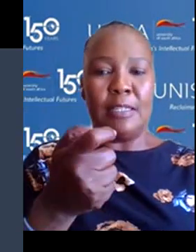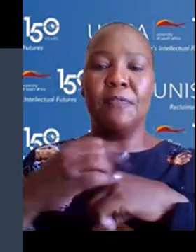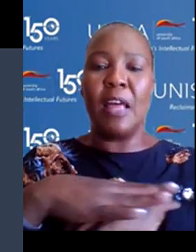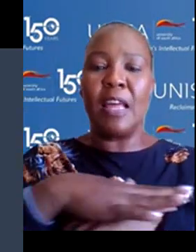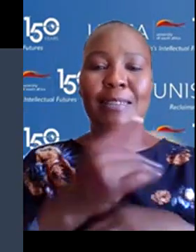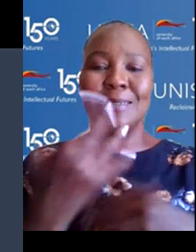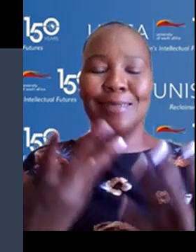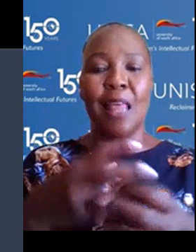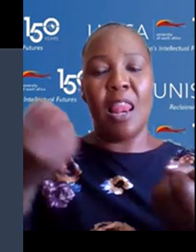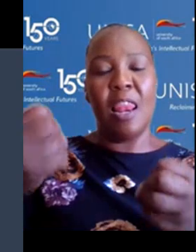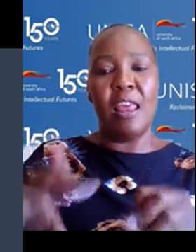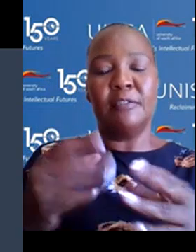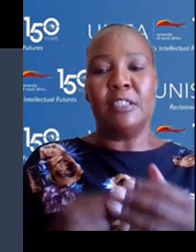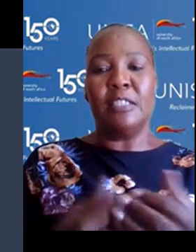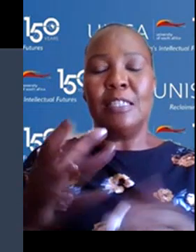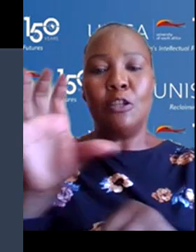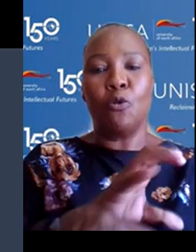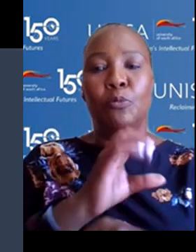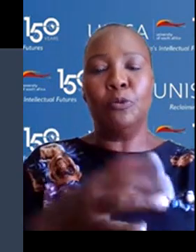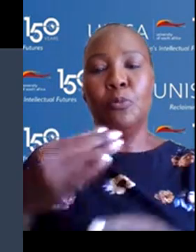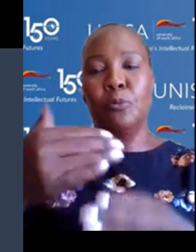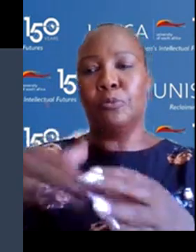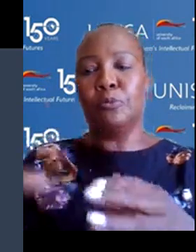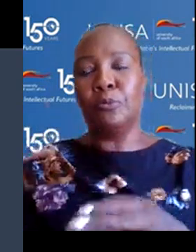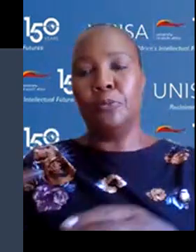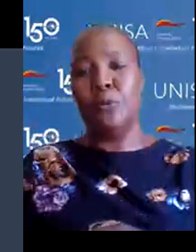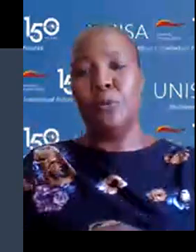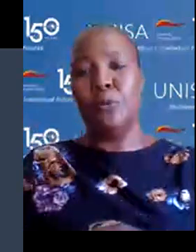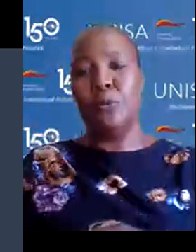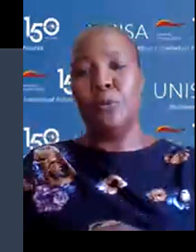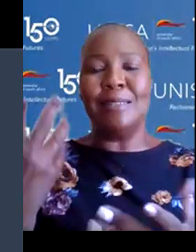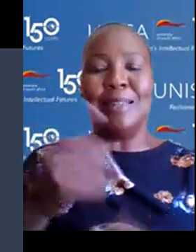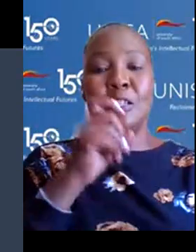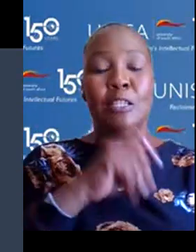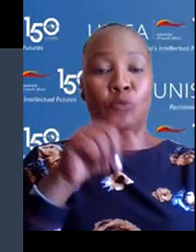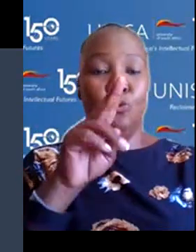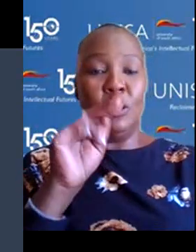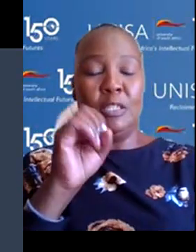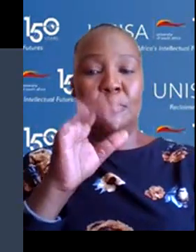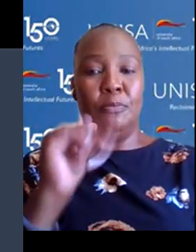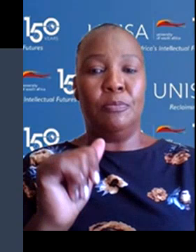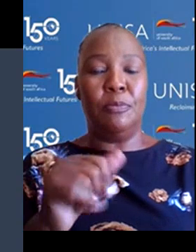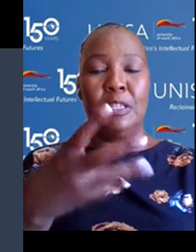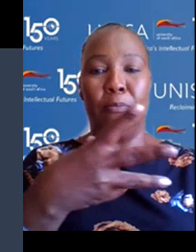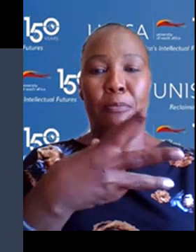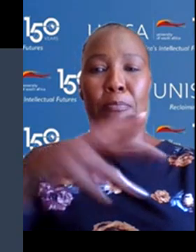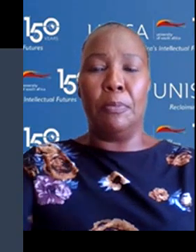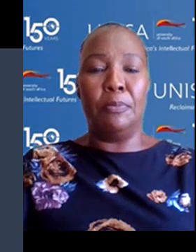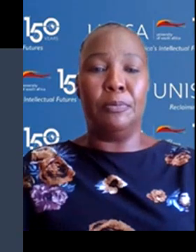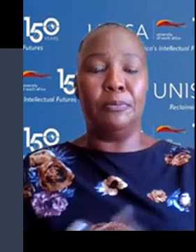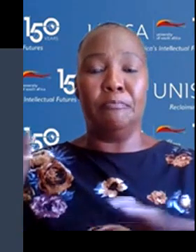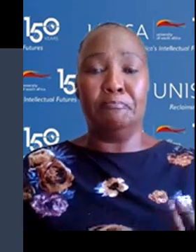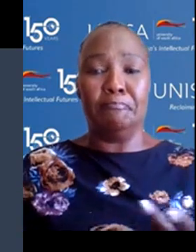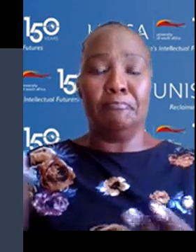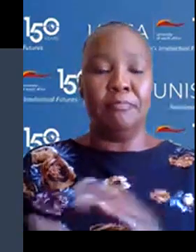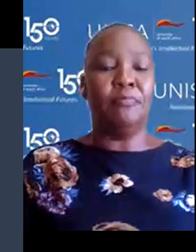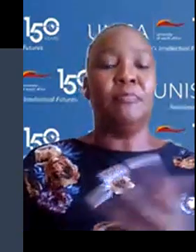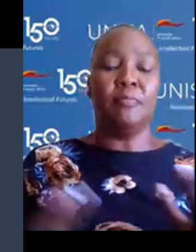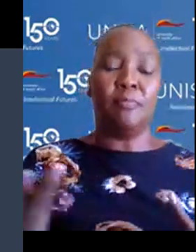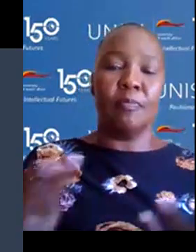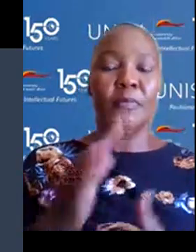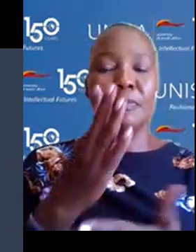a computer, walked away, and magically that USB just jumped out the window and ran away. I'm